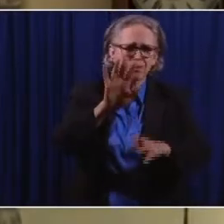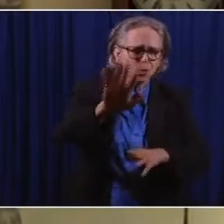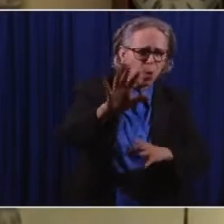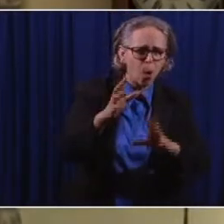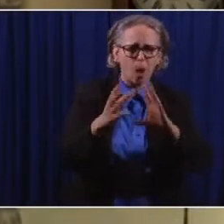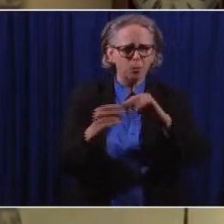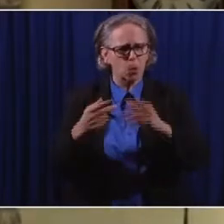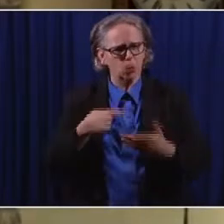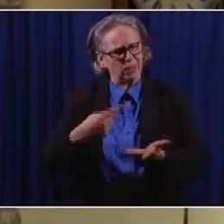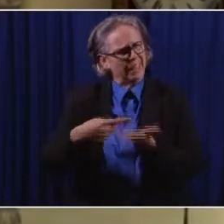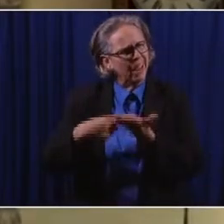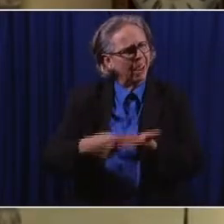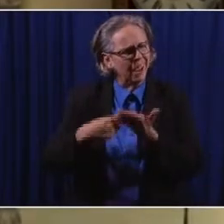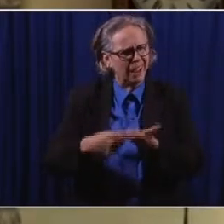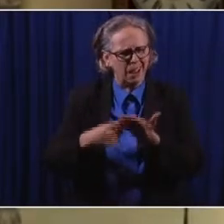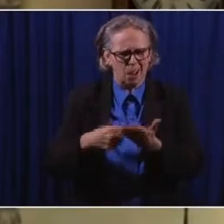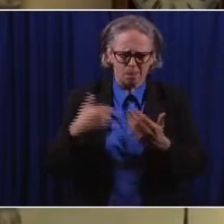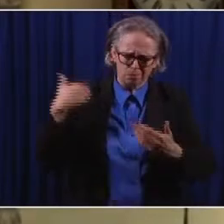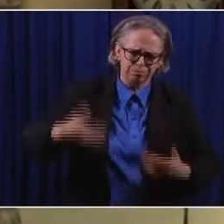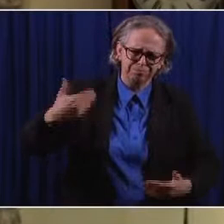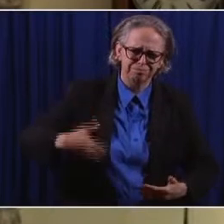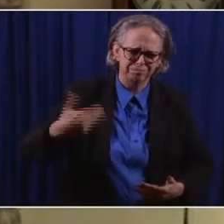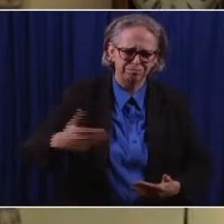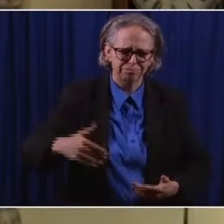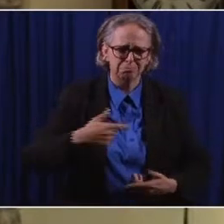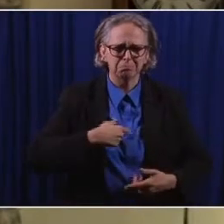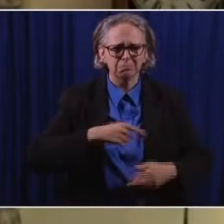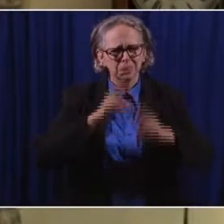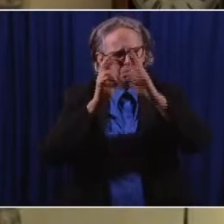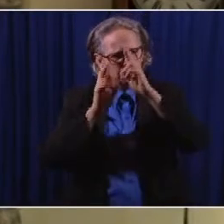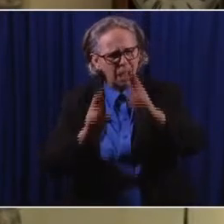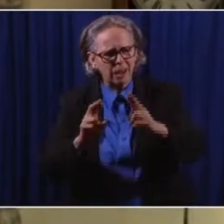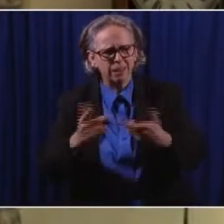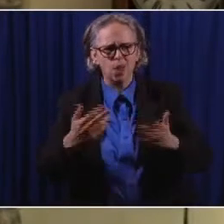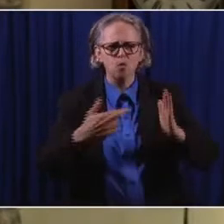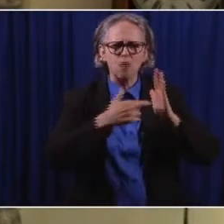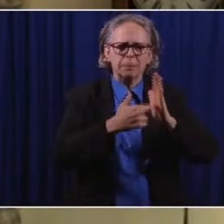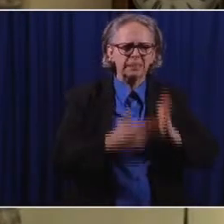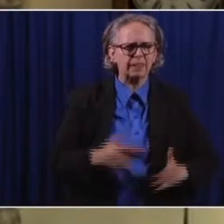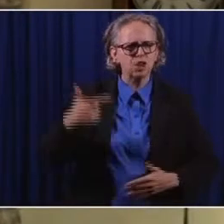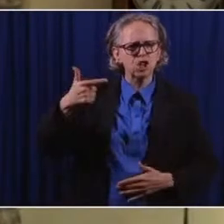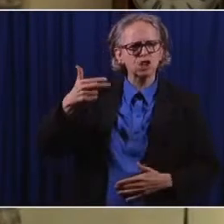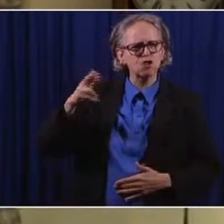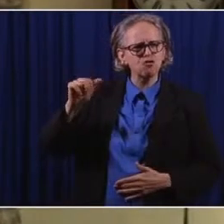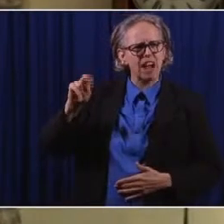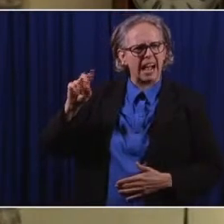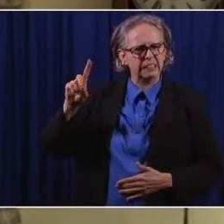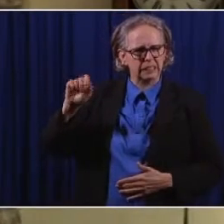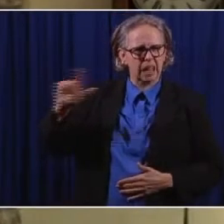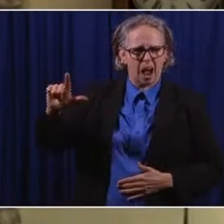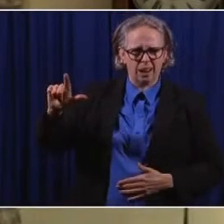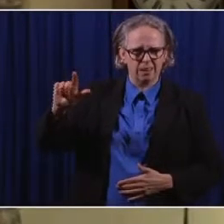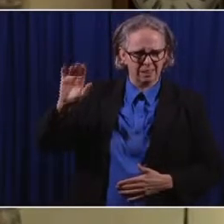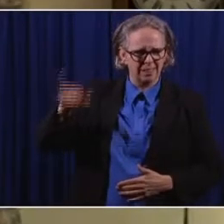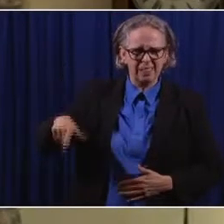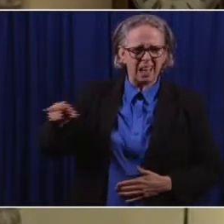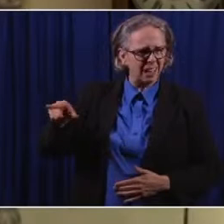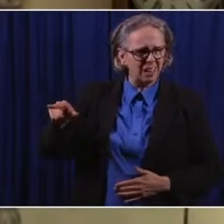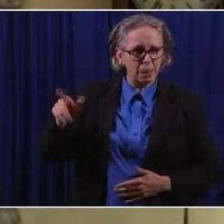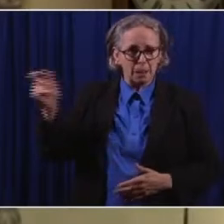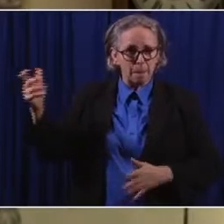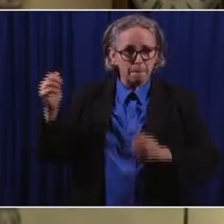sponsored. So I have a great deal of respect for her. But look, passing a bill just doesn't make it not an emergency. We have an emergency.